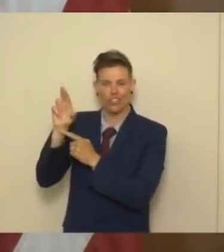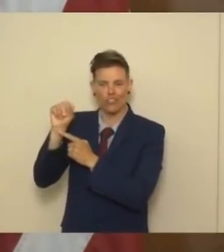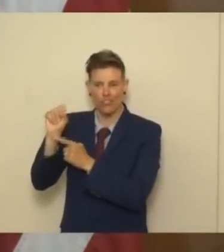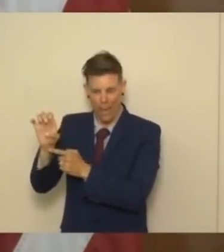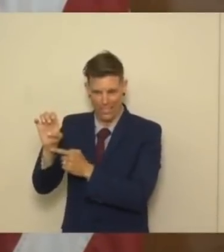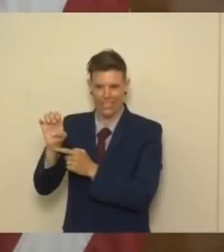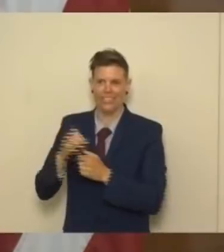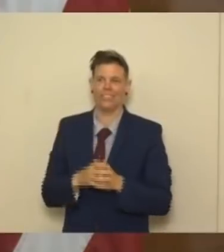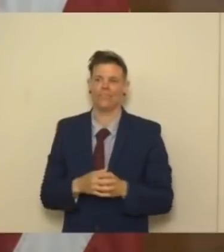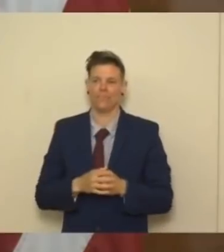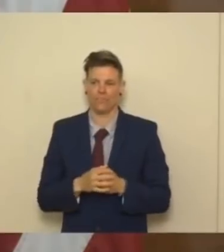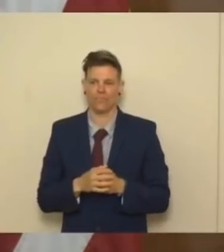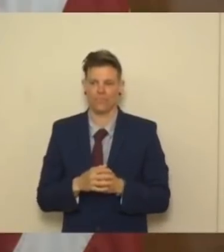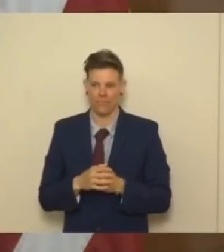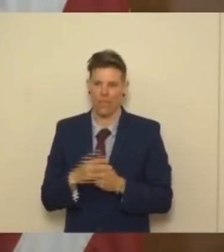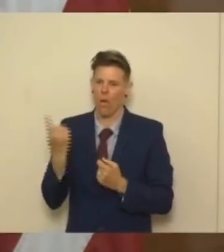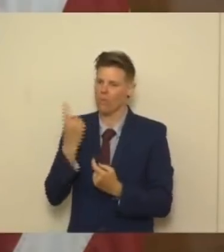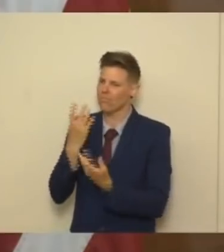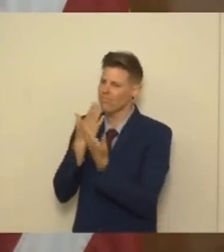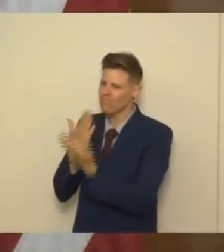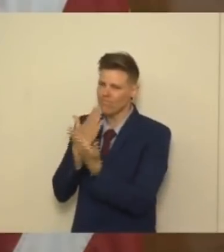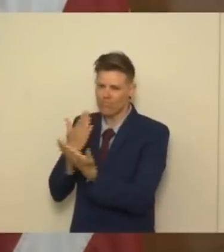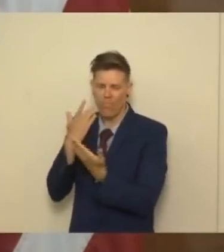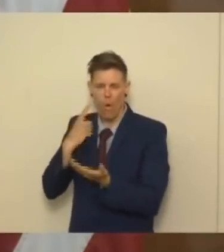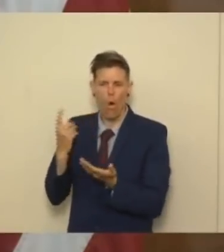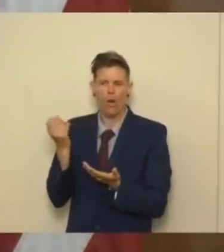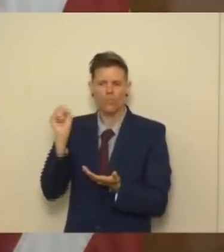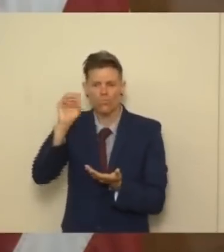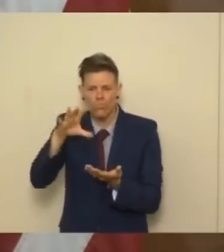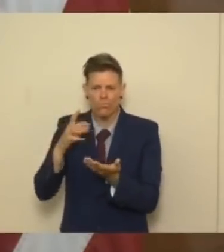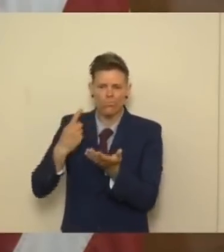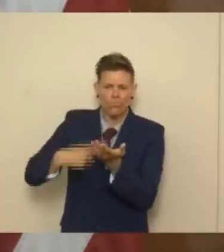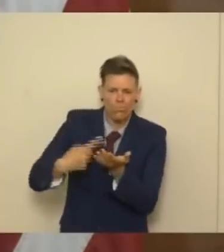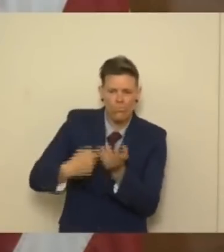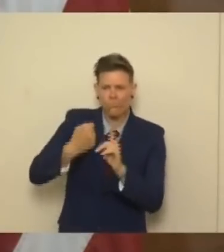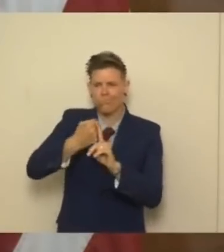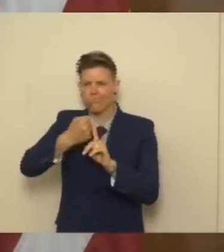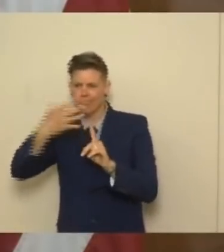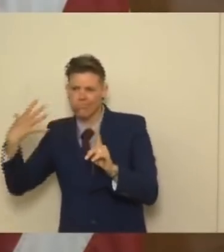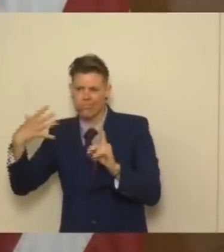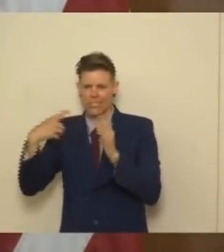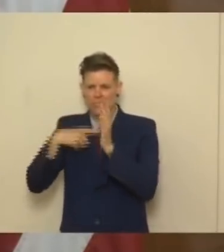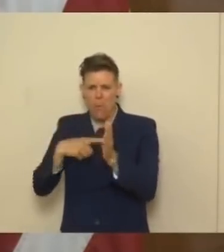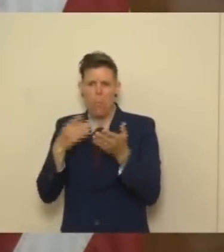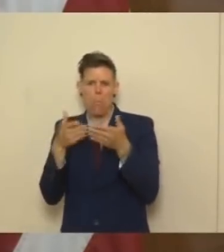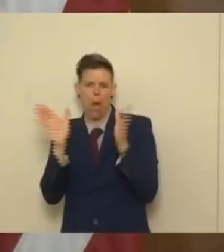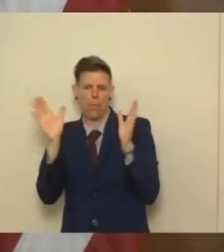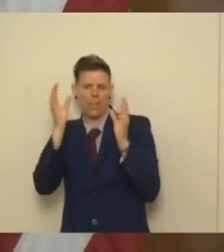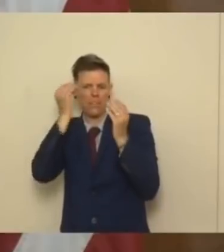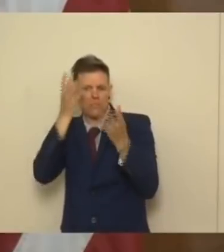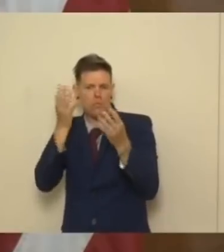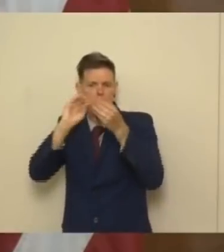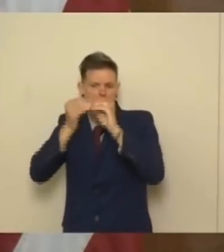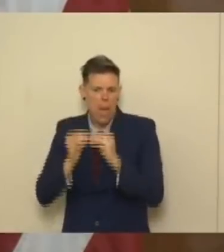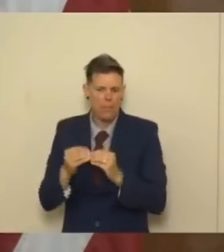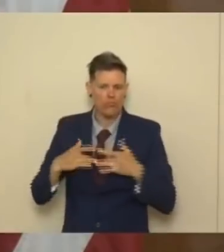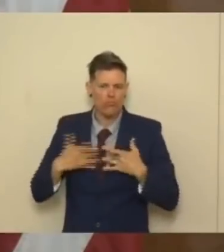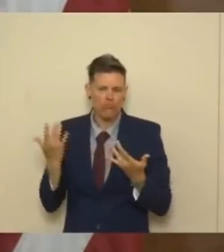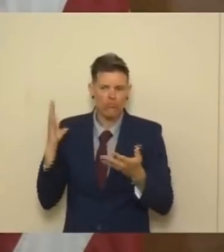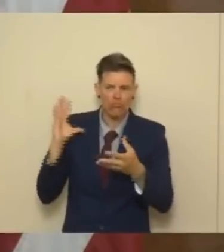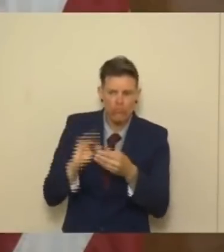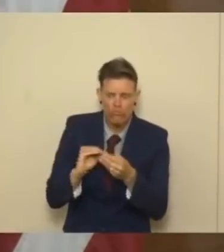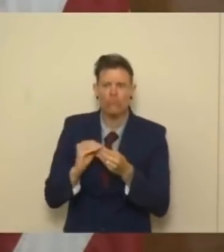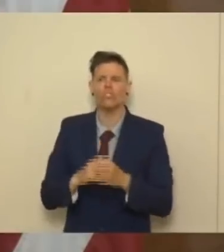data behind the public health decisions that we make. But we also want to have an opportunity to answer questions about education